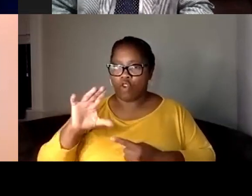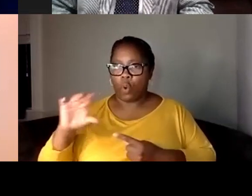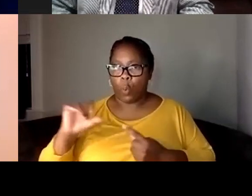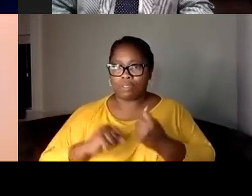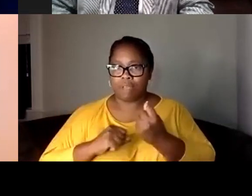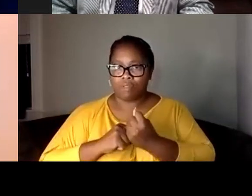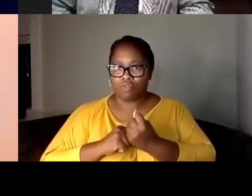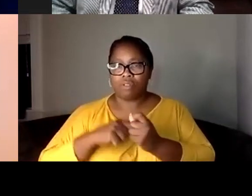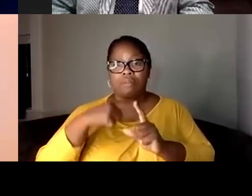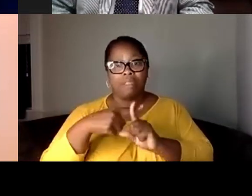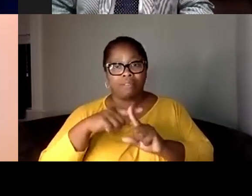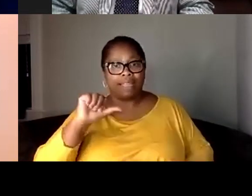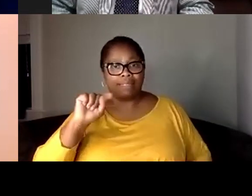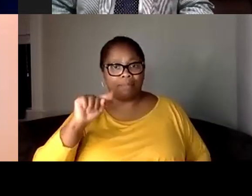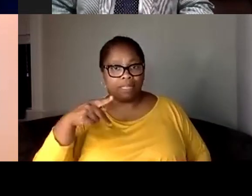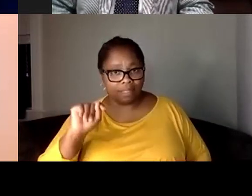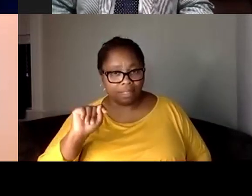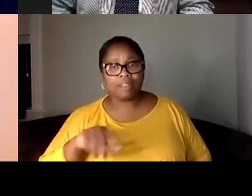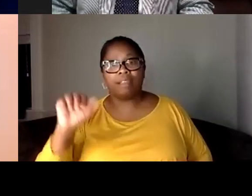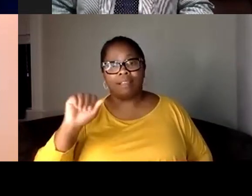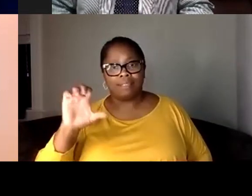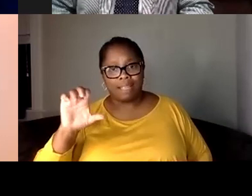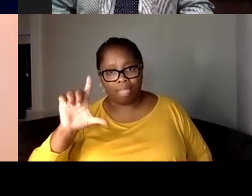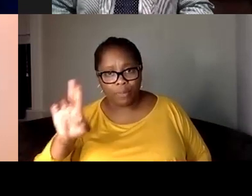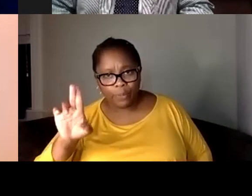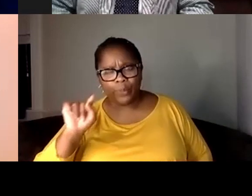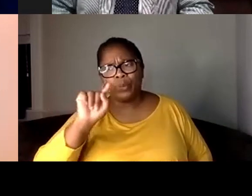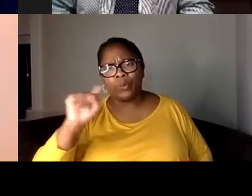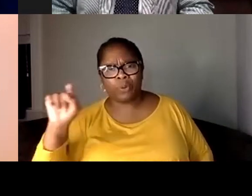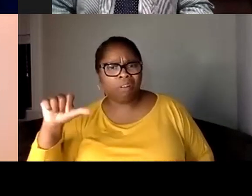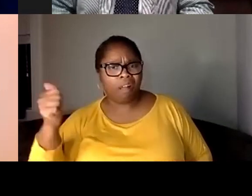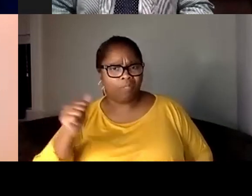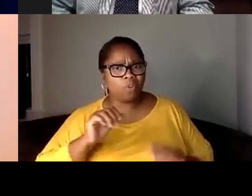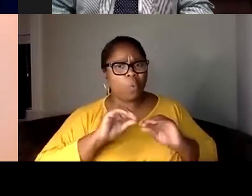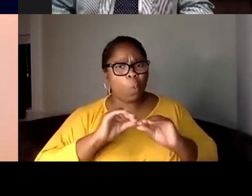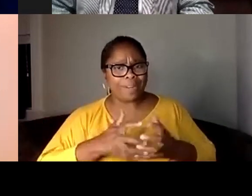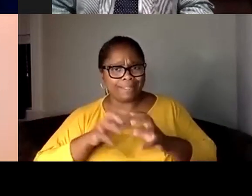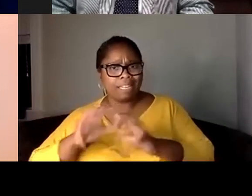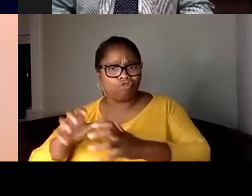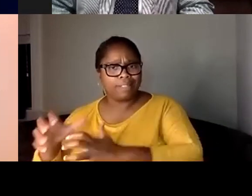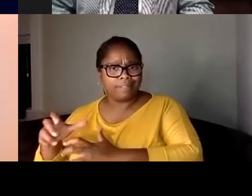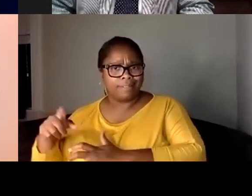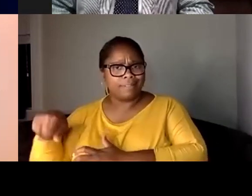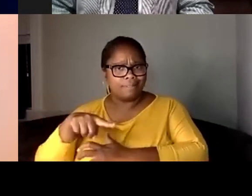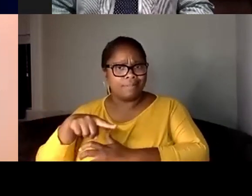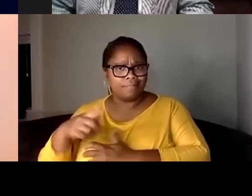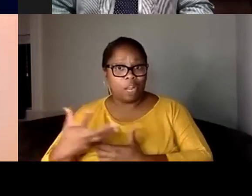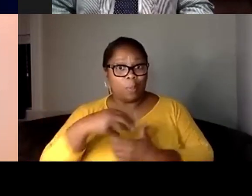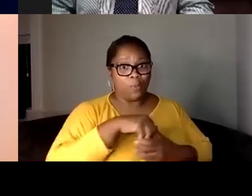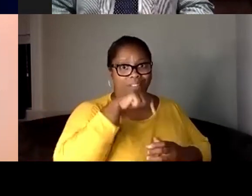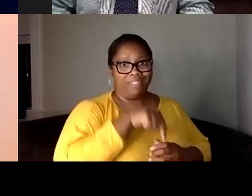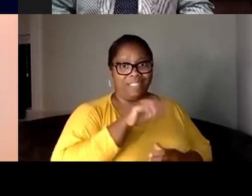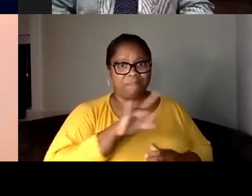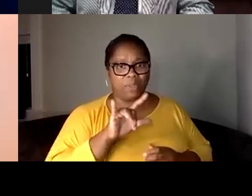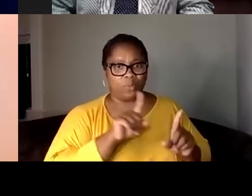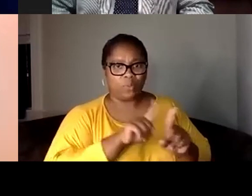with APTP and ACLU and all of the other organizations that are also on this bill, right? Or